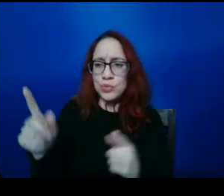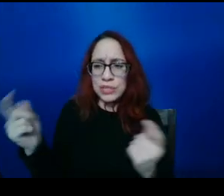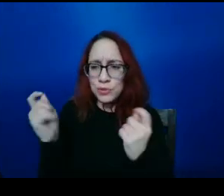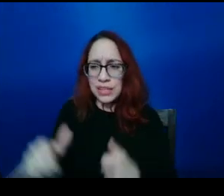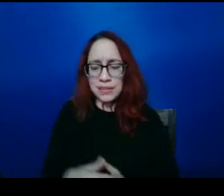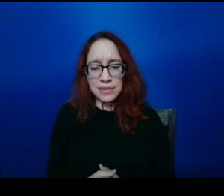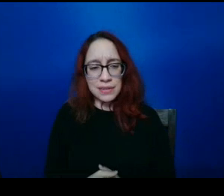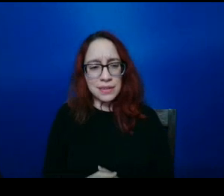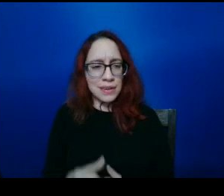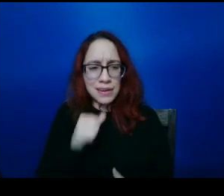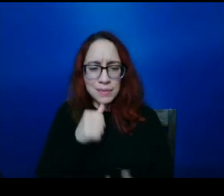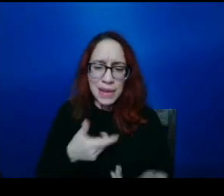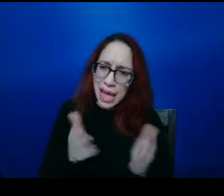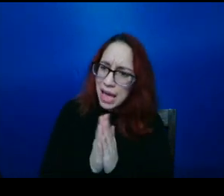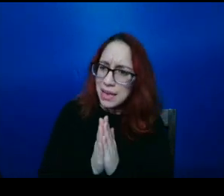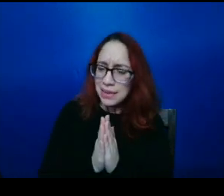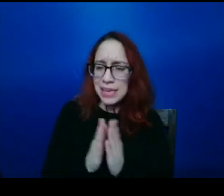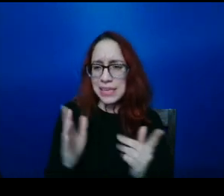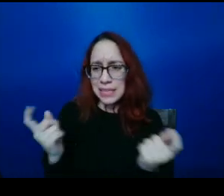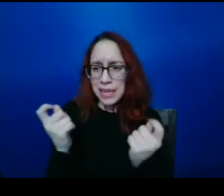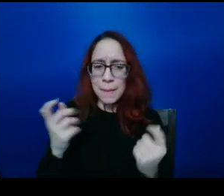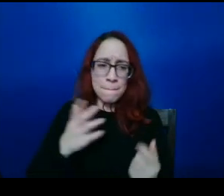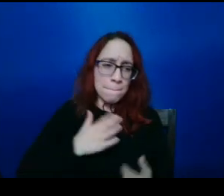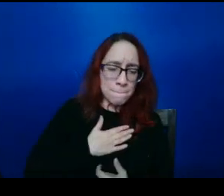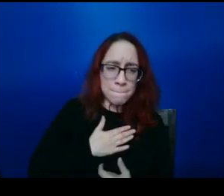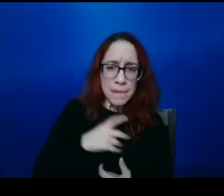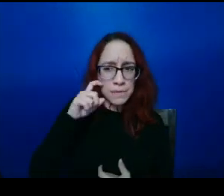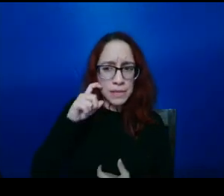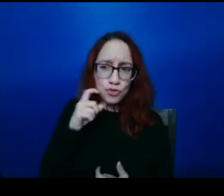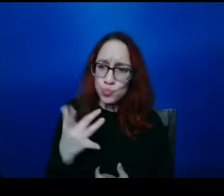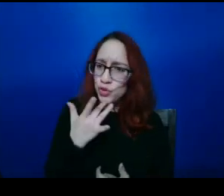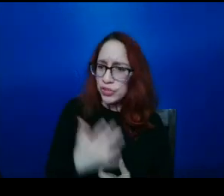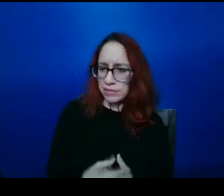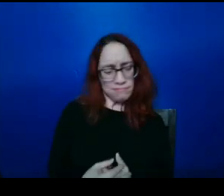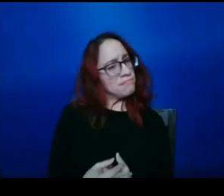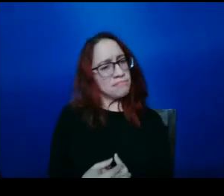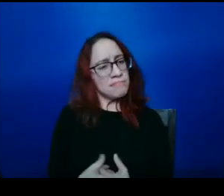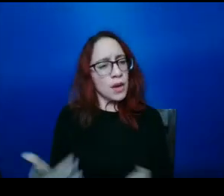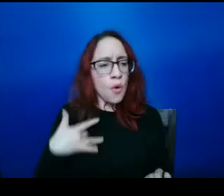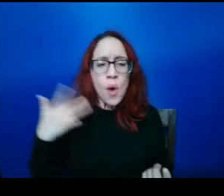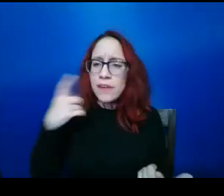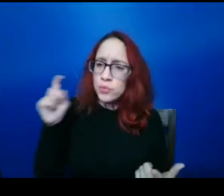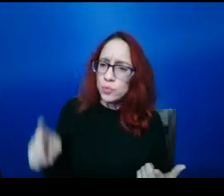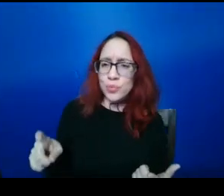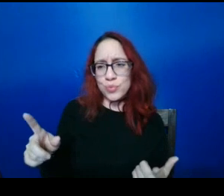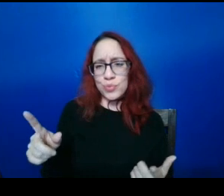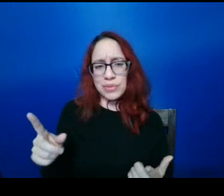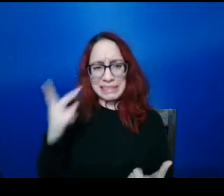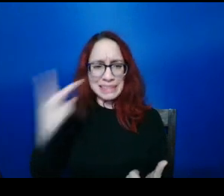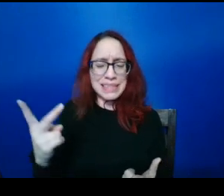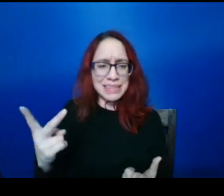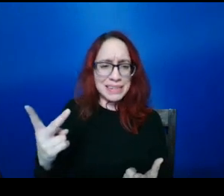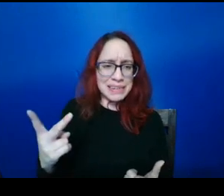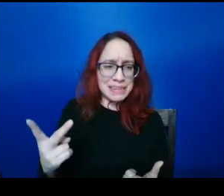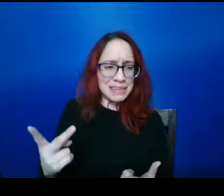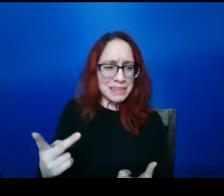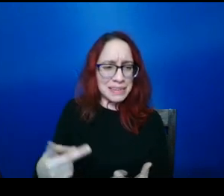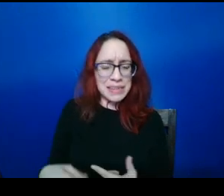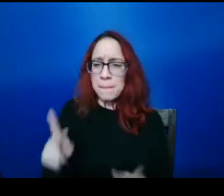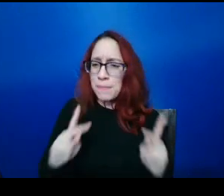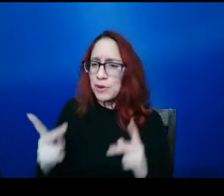it? I'm not asking you to celebrate my sexual preferences. Why do I have to see poopy